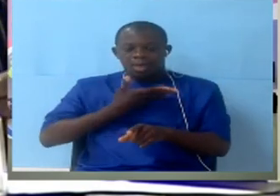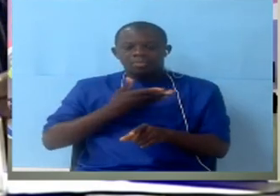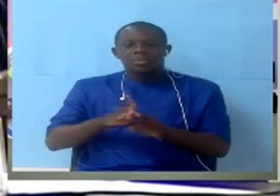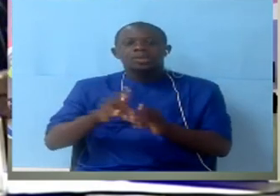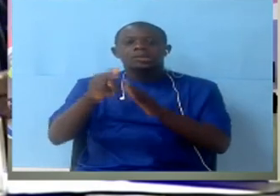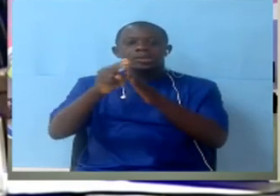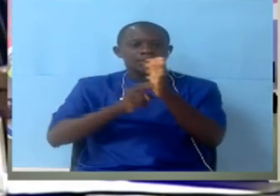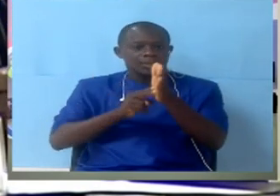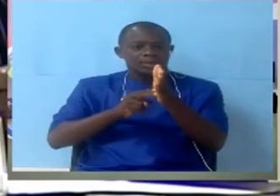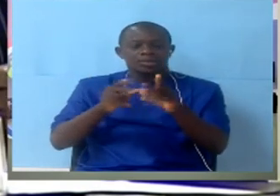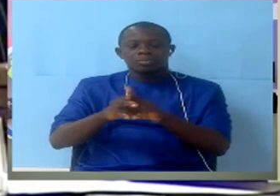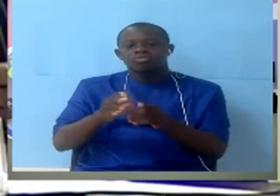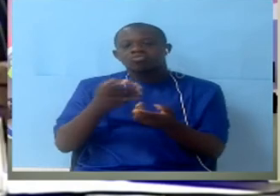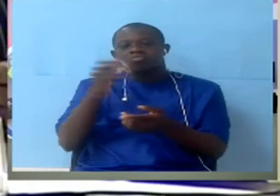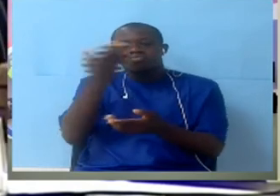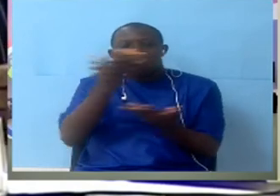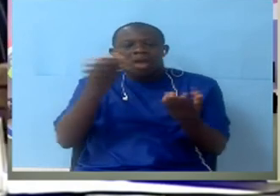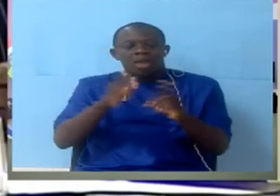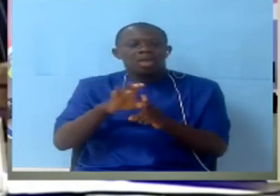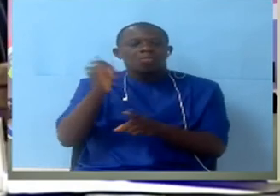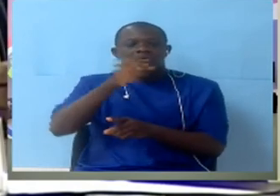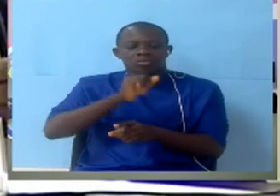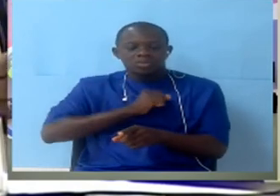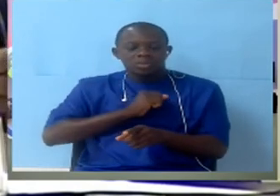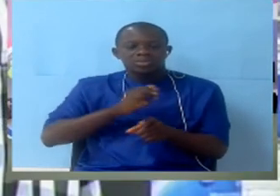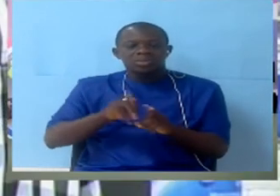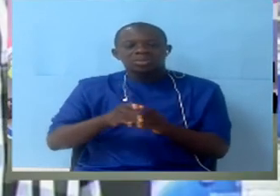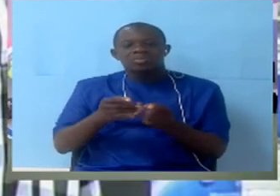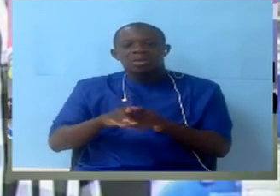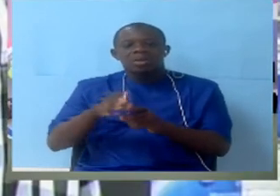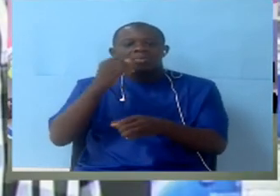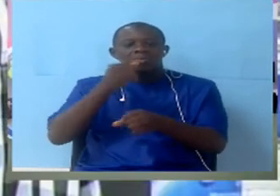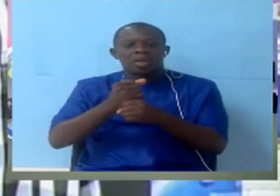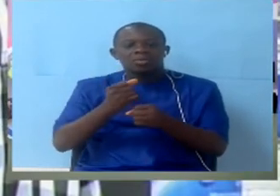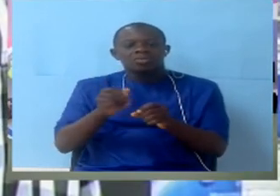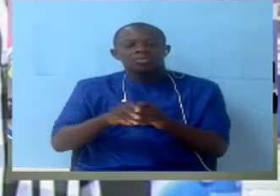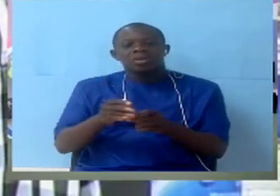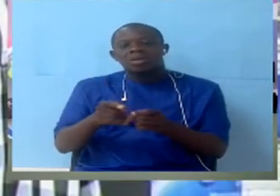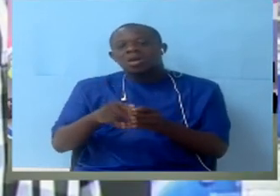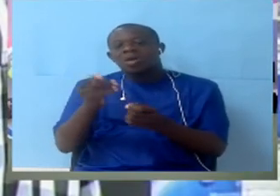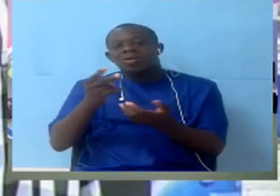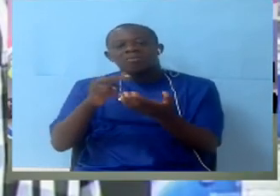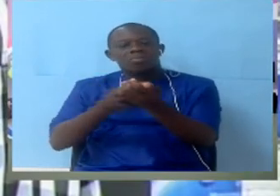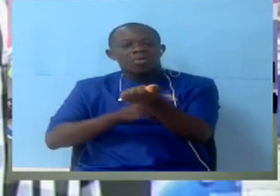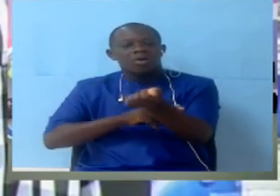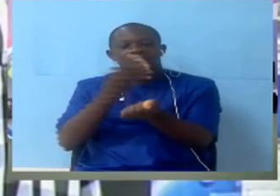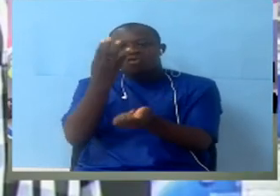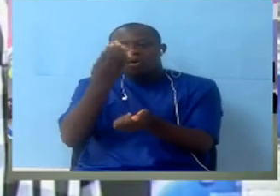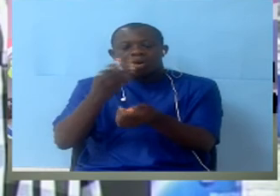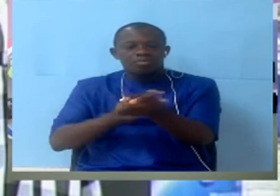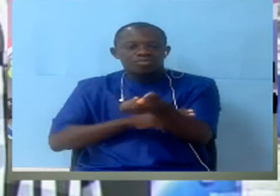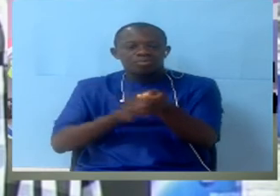to President Jammeh. I told him that we are corporal of the Gambia National Army.